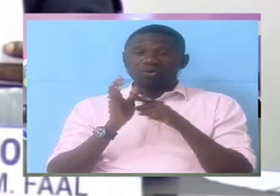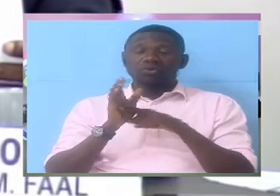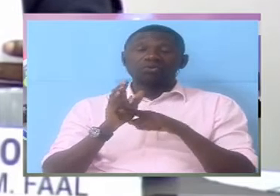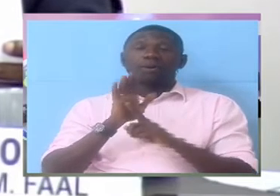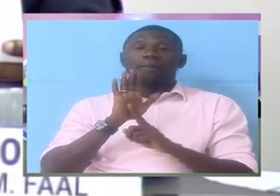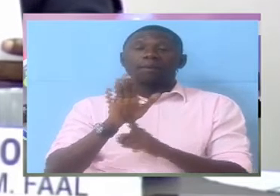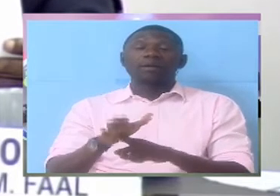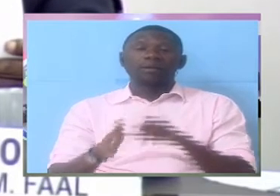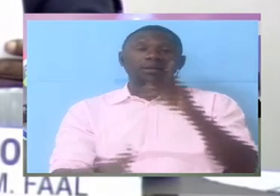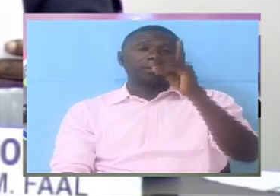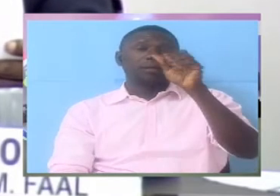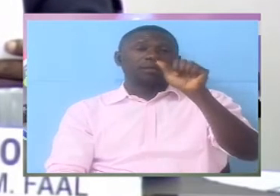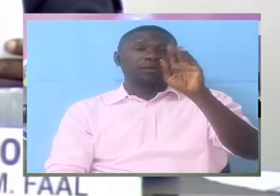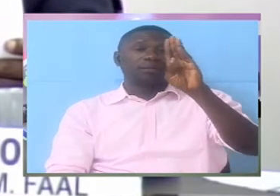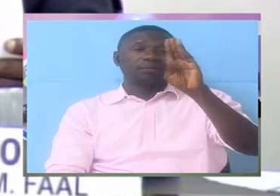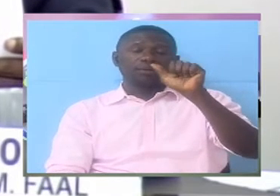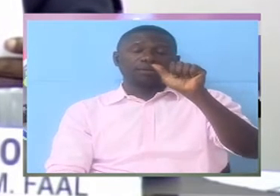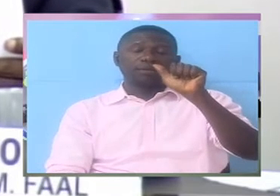Daba Marena.